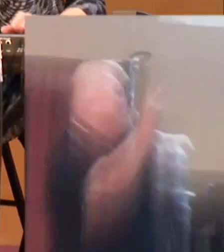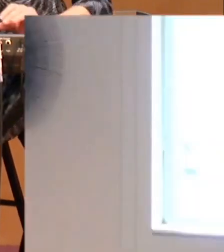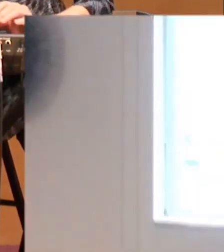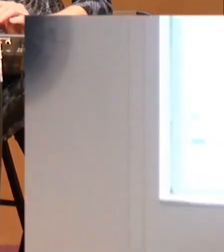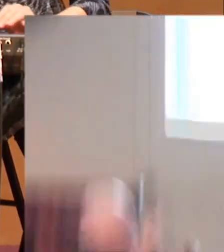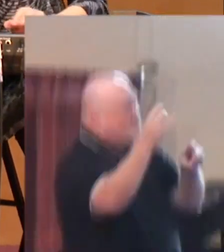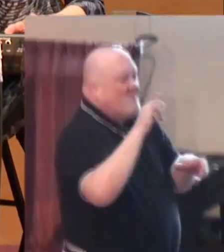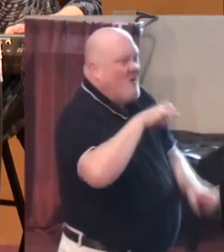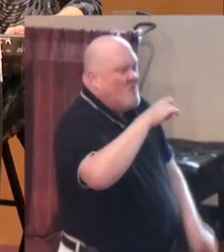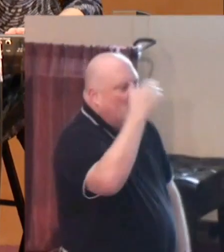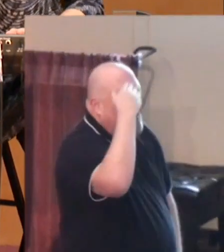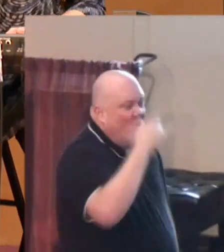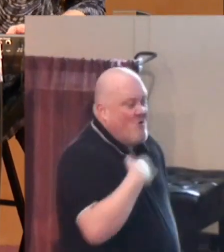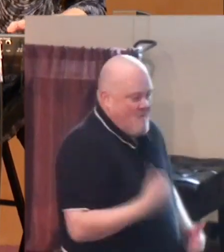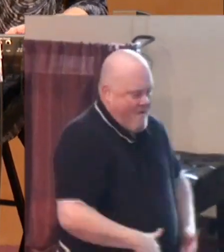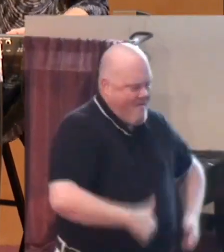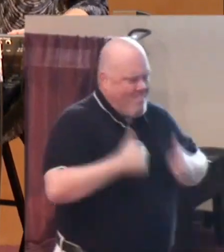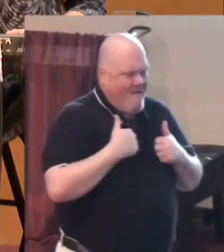is a mystery.